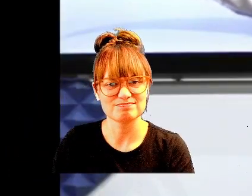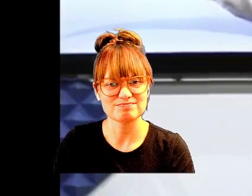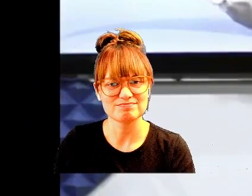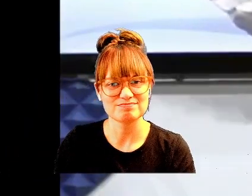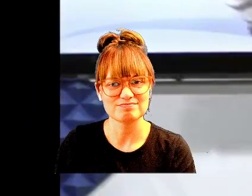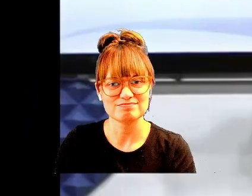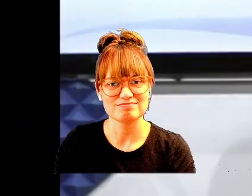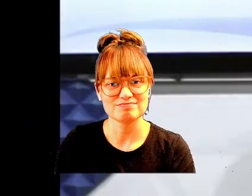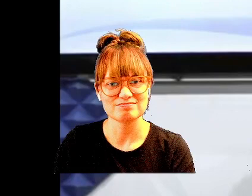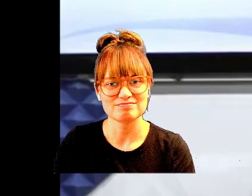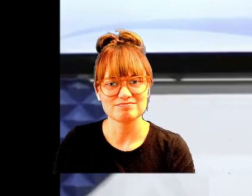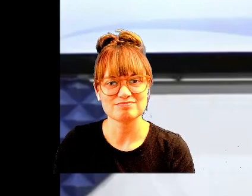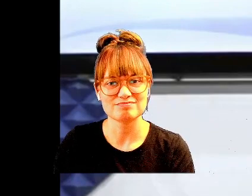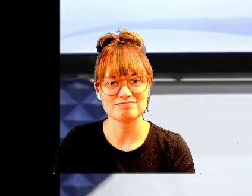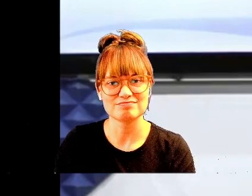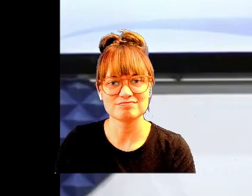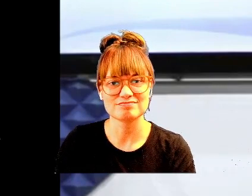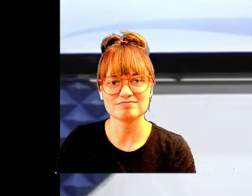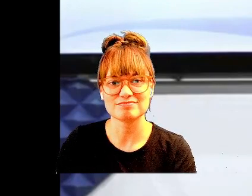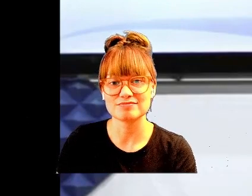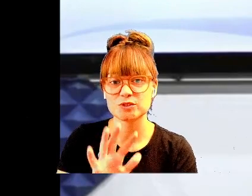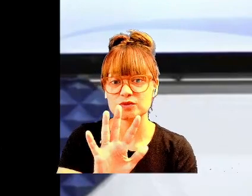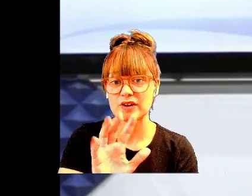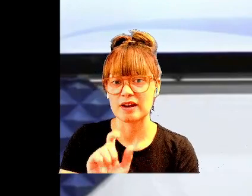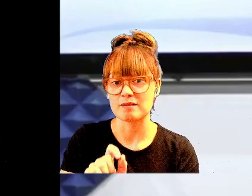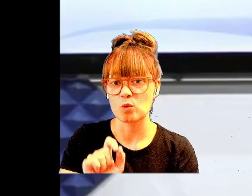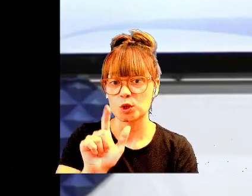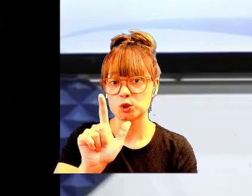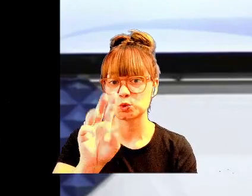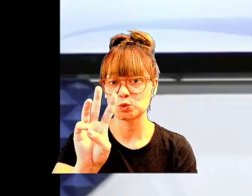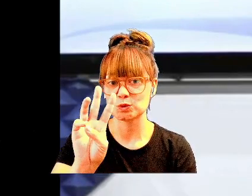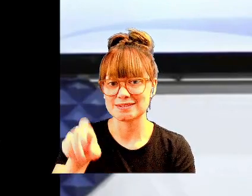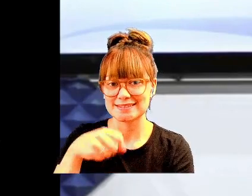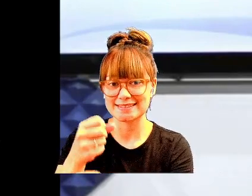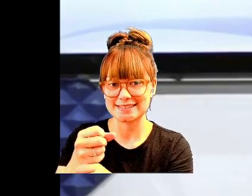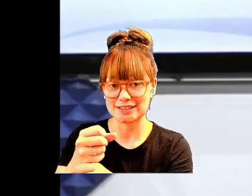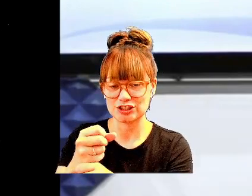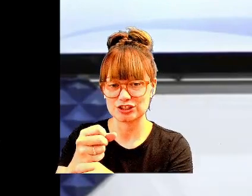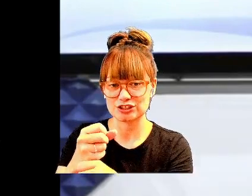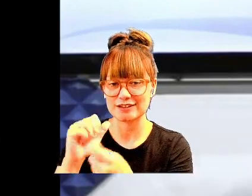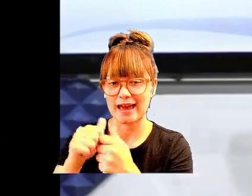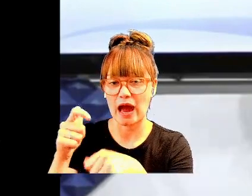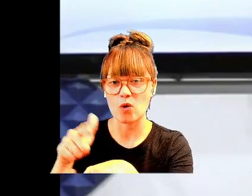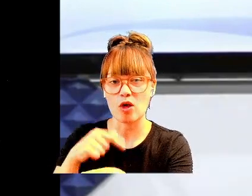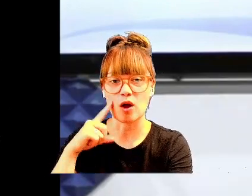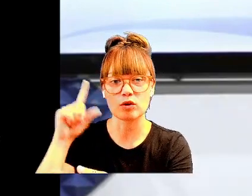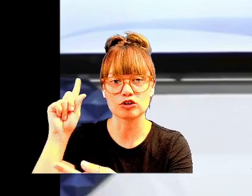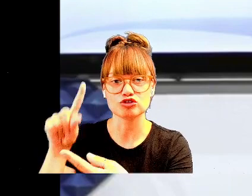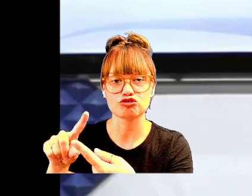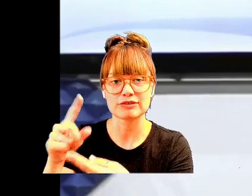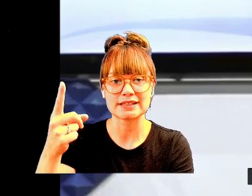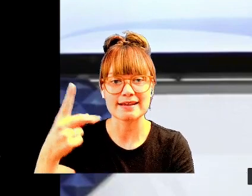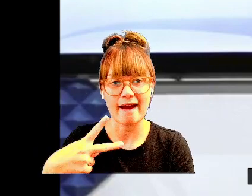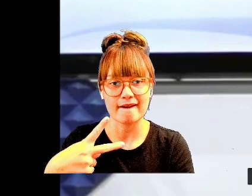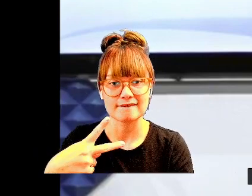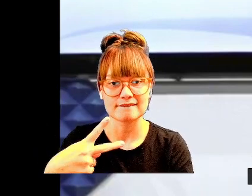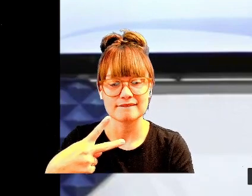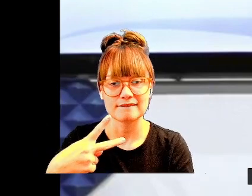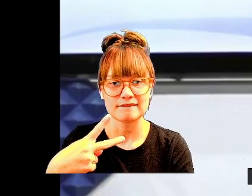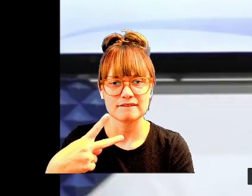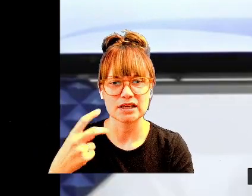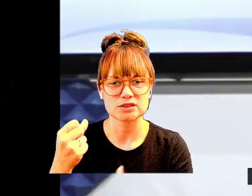5.26 years is how long it takes for cobalt to decrease by half. So how much would remain